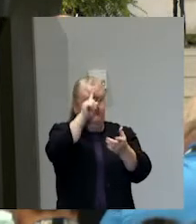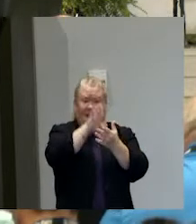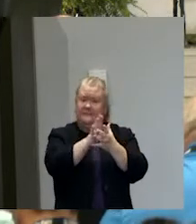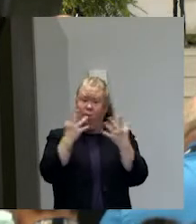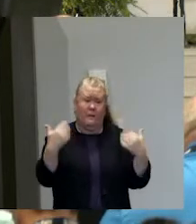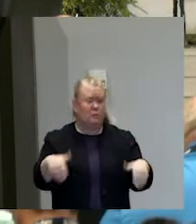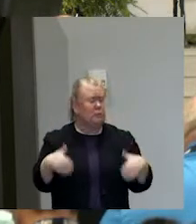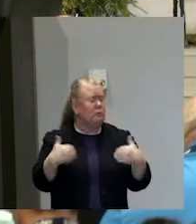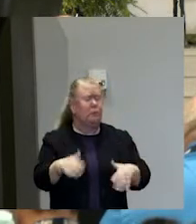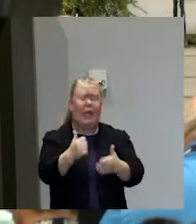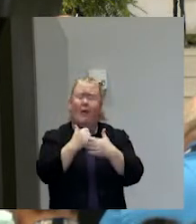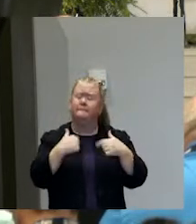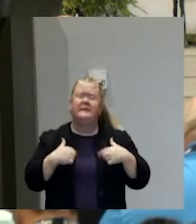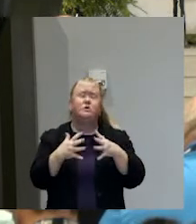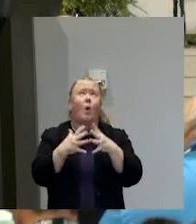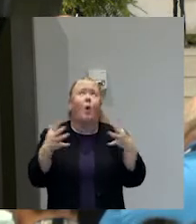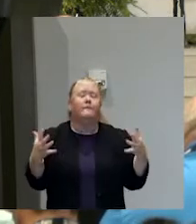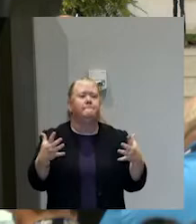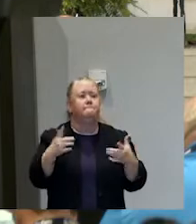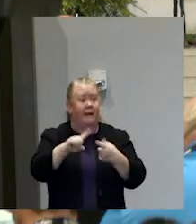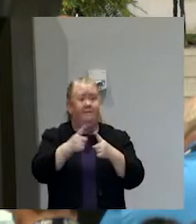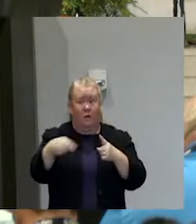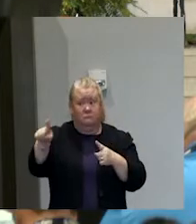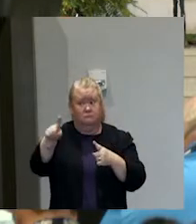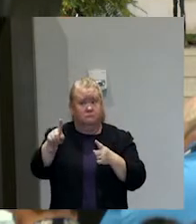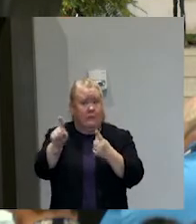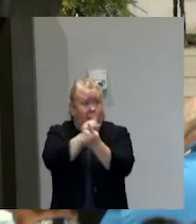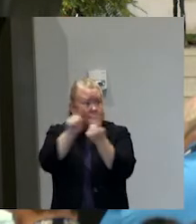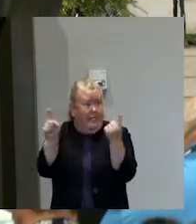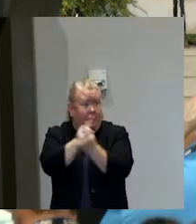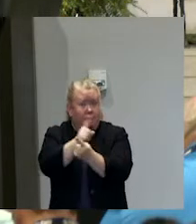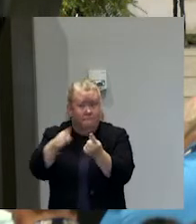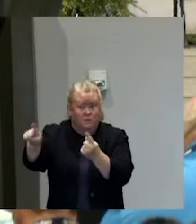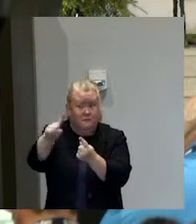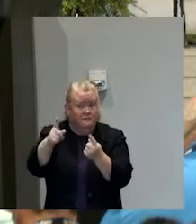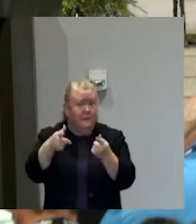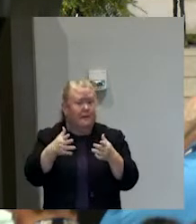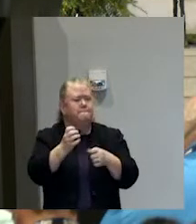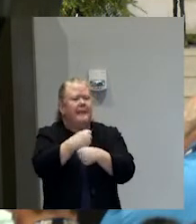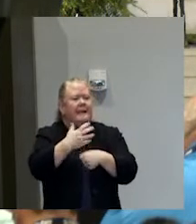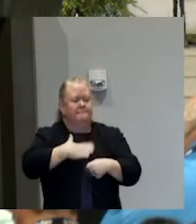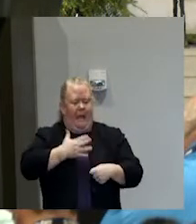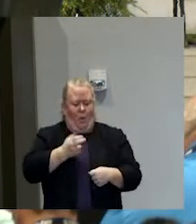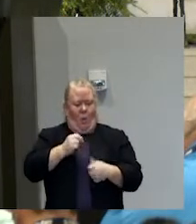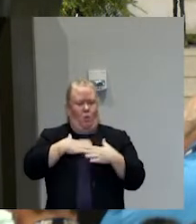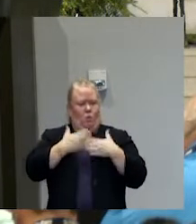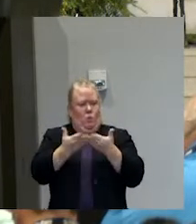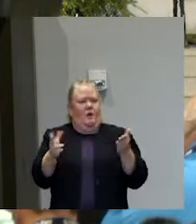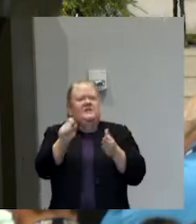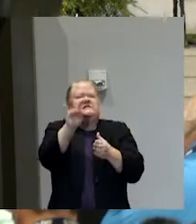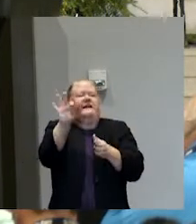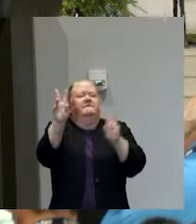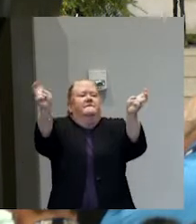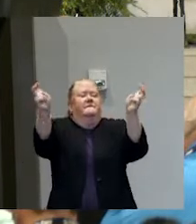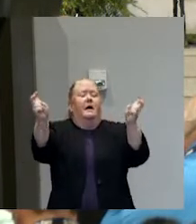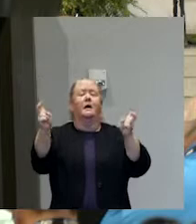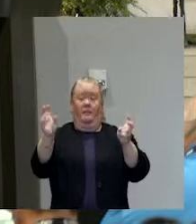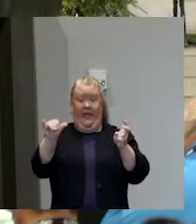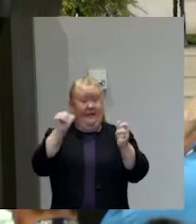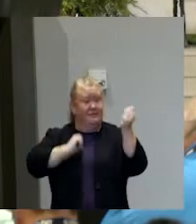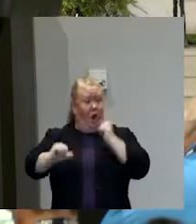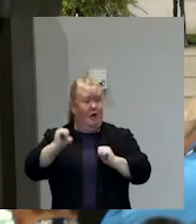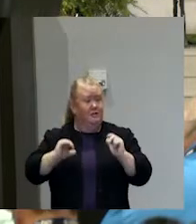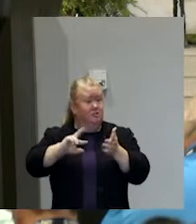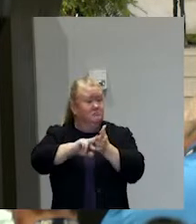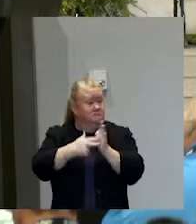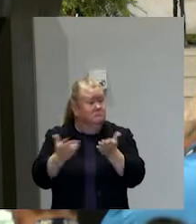because it's helped me, and I've made most of my friends this way. Making your own stuff is an audition, even if you don't have an audition. Yeah.